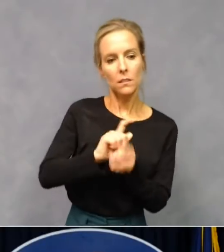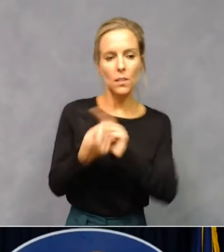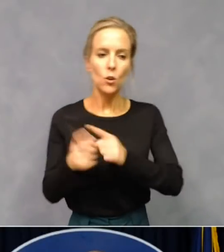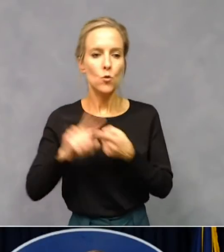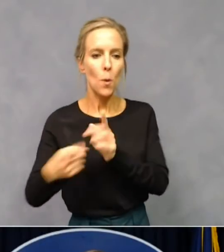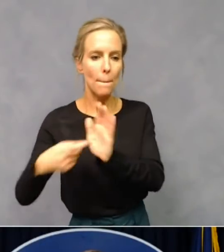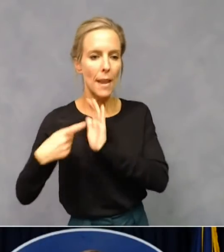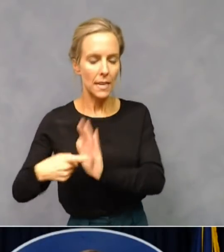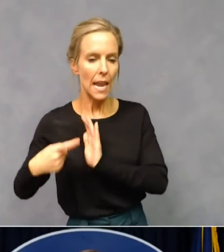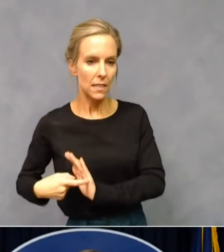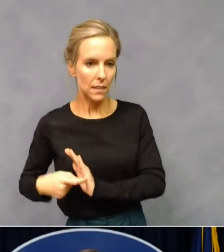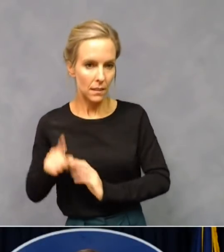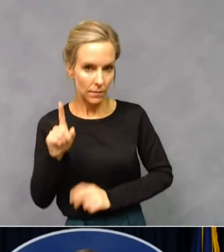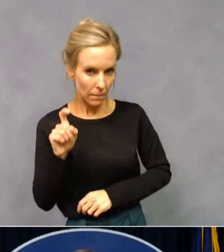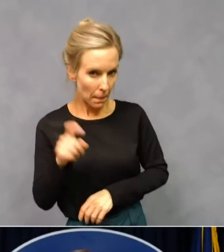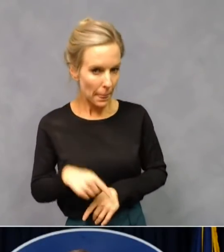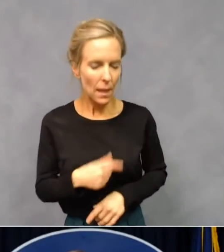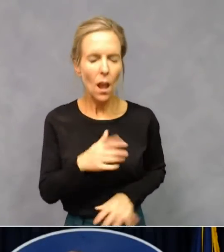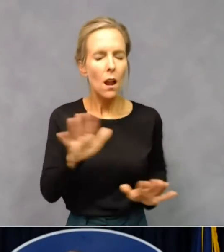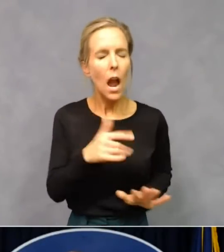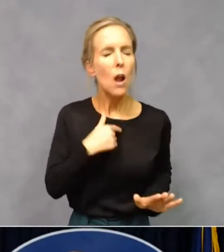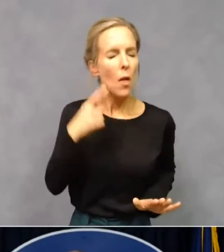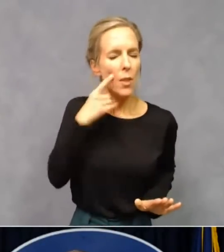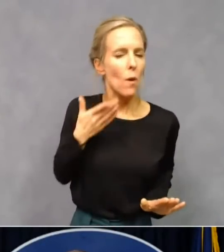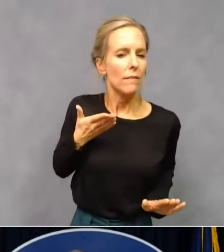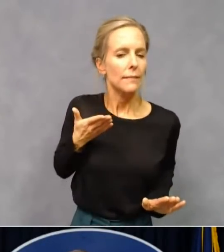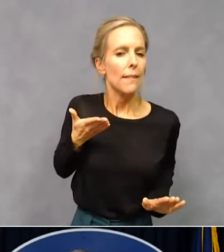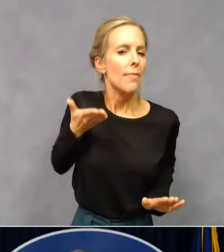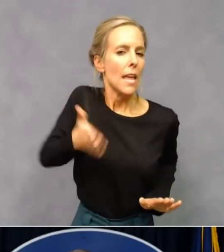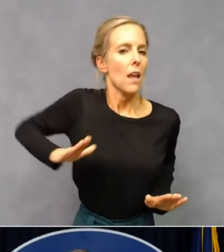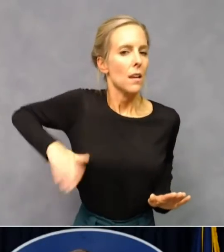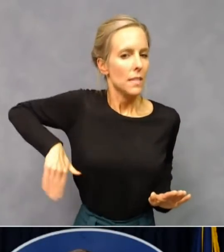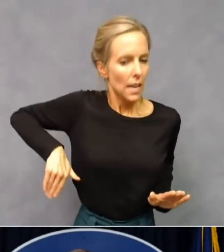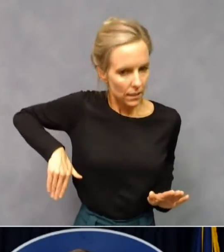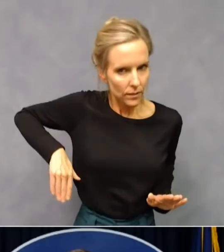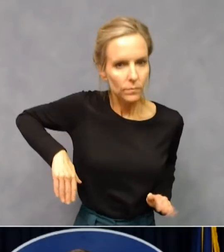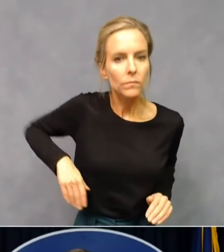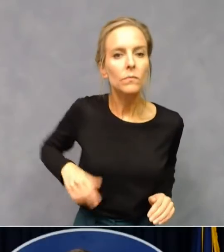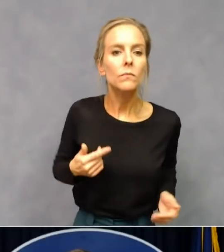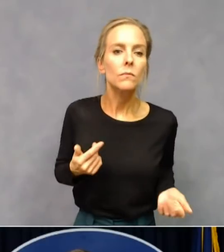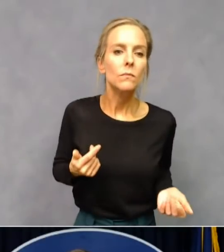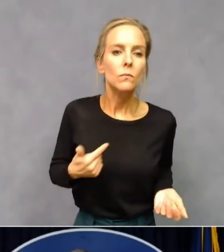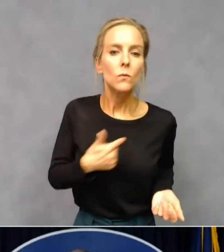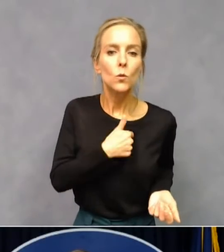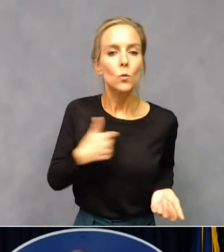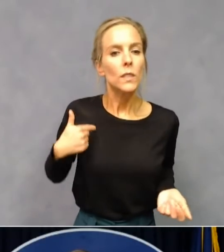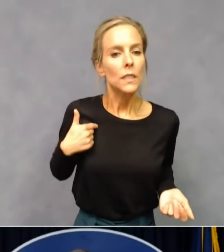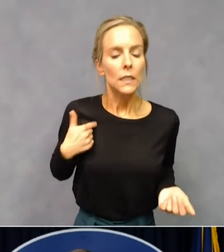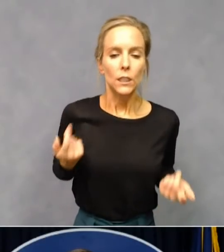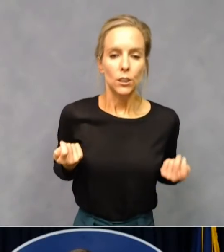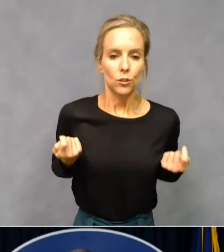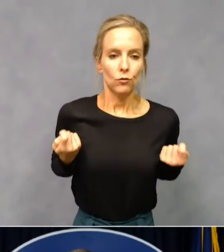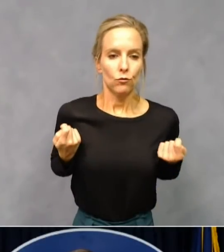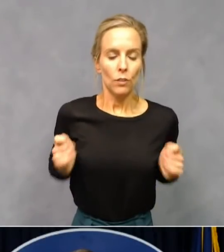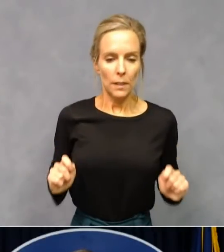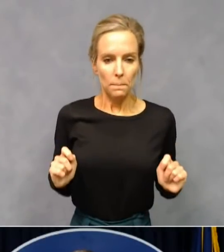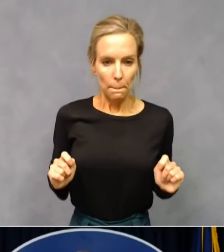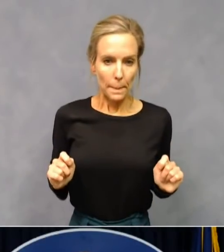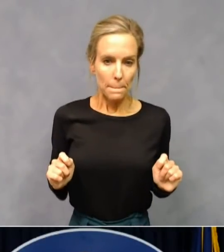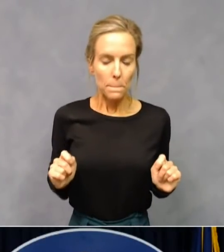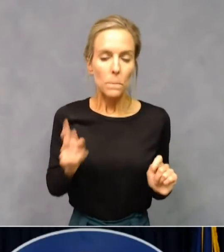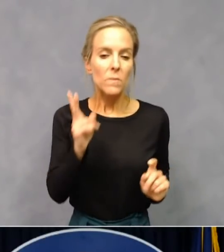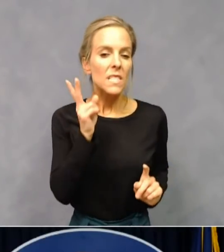I don't think we're there yet, Tom. You know, we are trying to see right